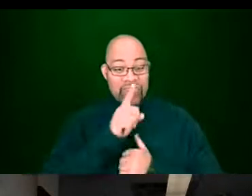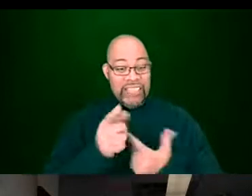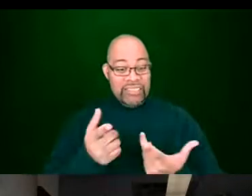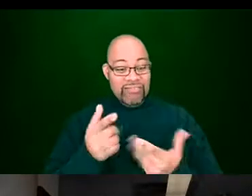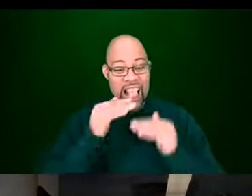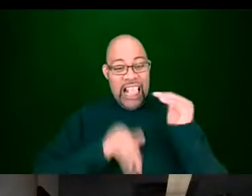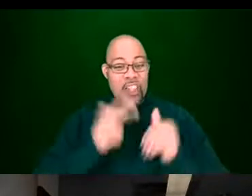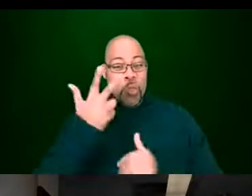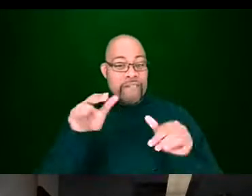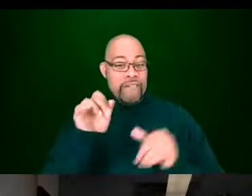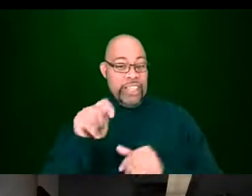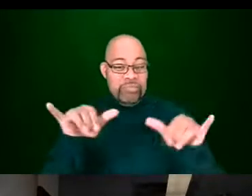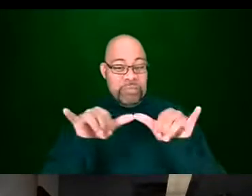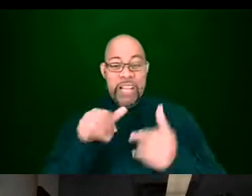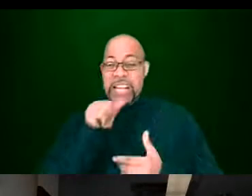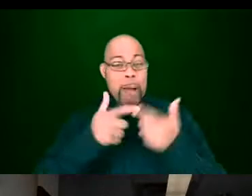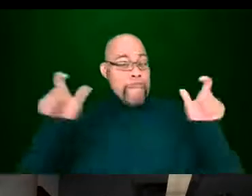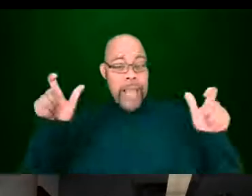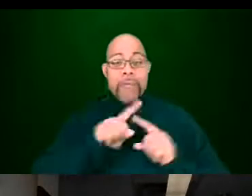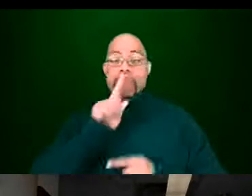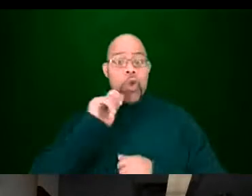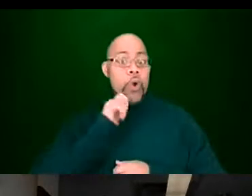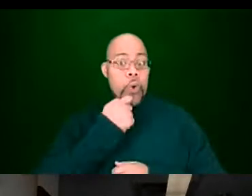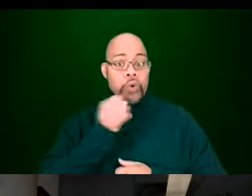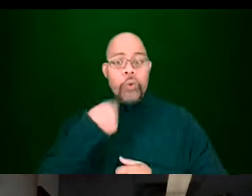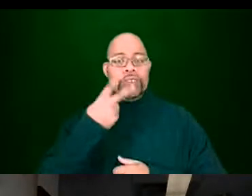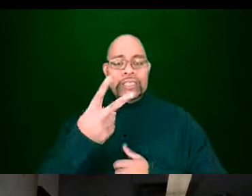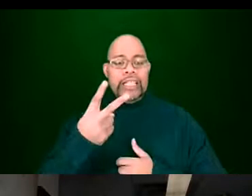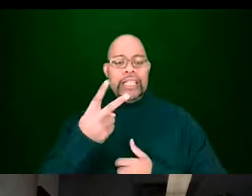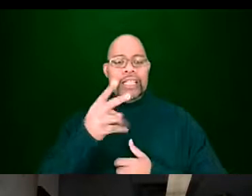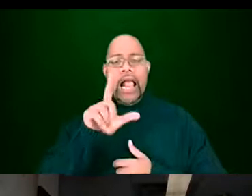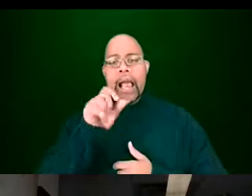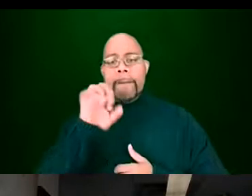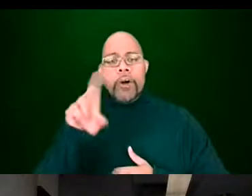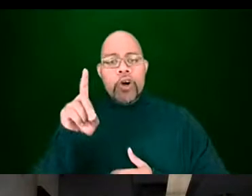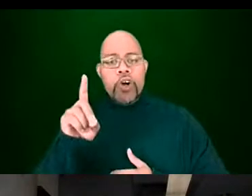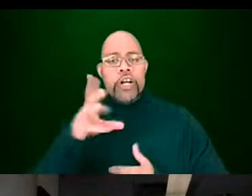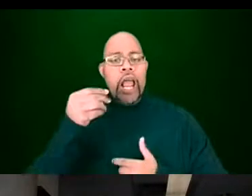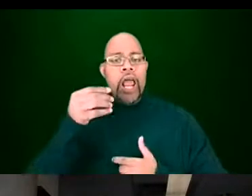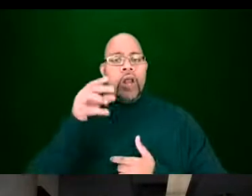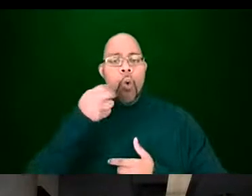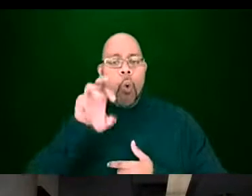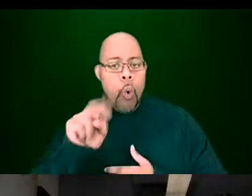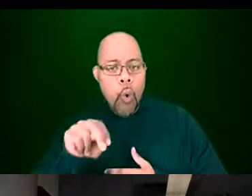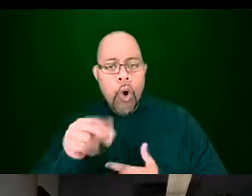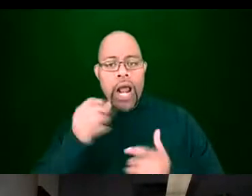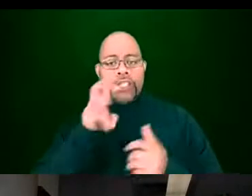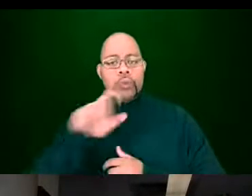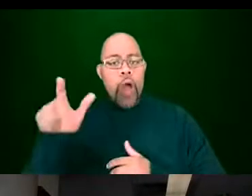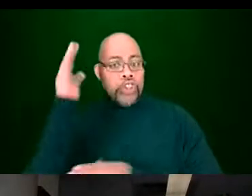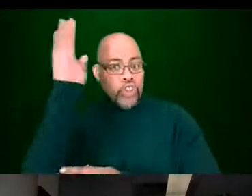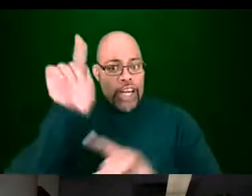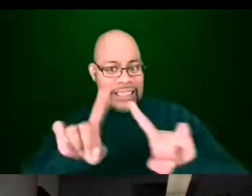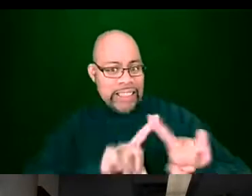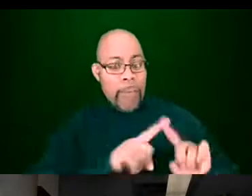less than 3 feet. They're not that big, but they're really cool. So we've seen leopard sharks and horned sharks and swell sharks. But there